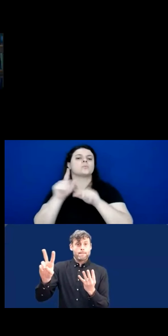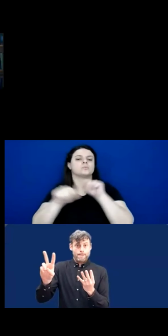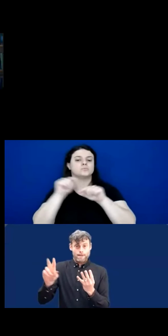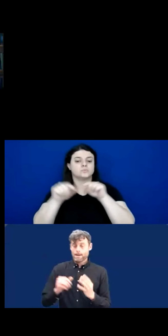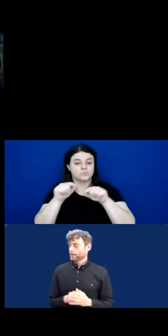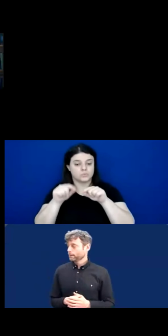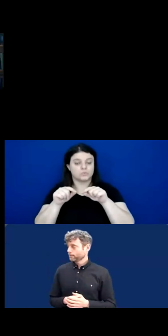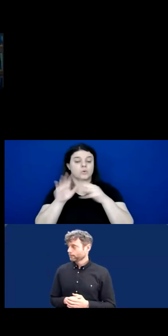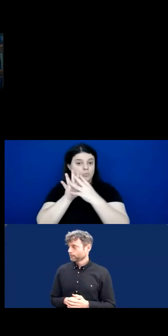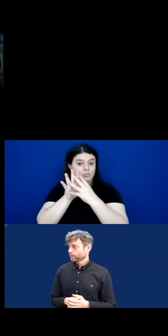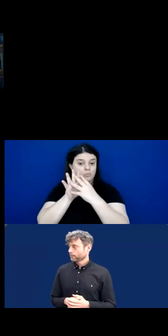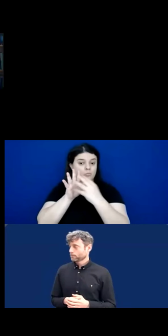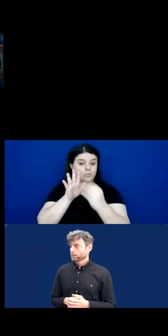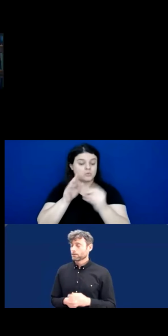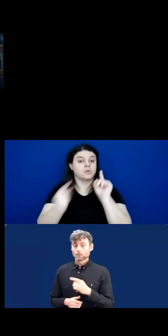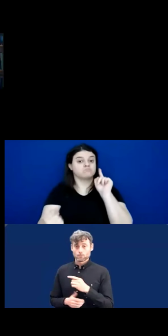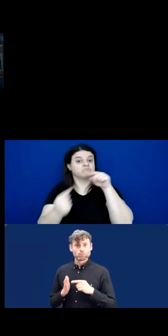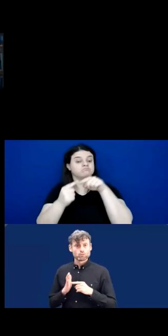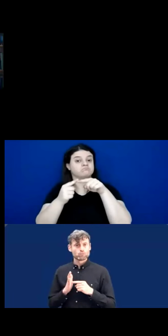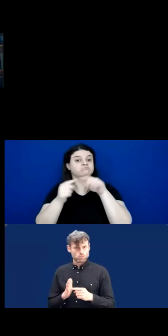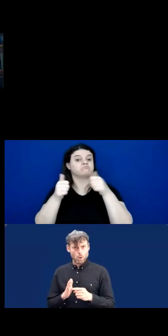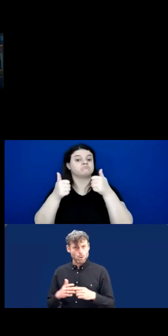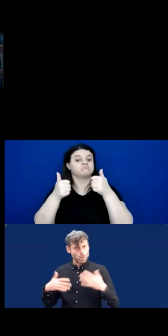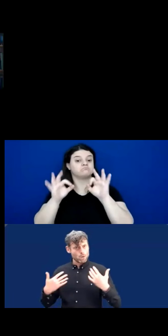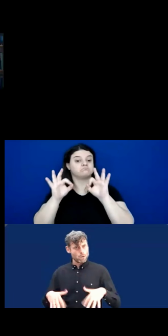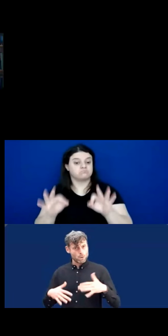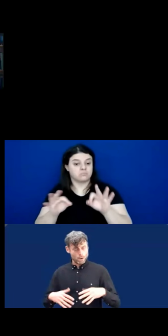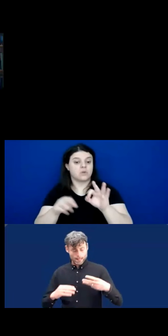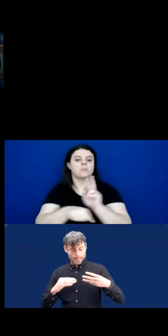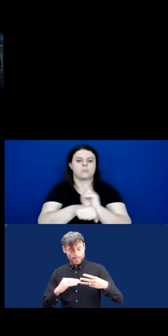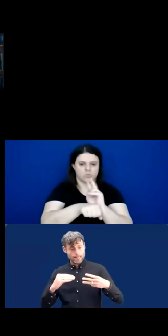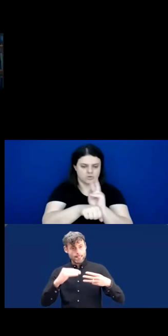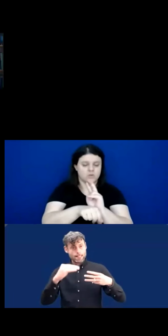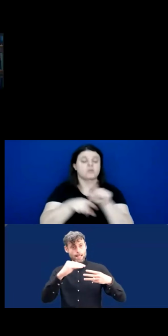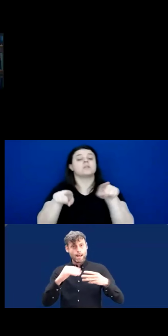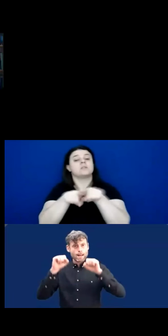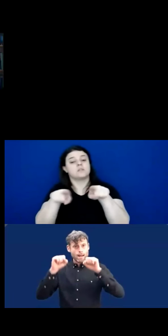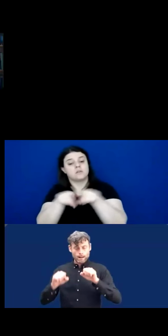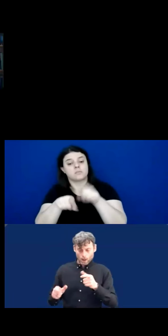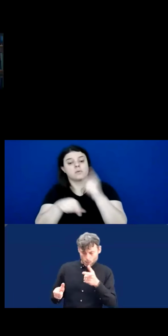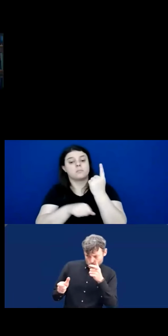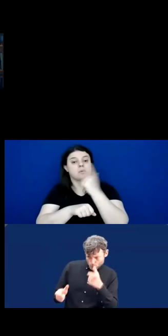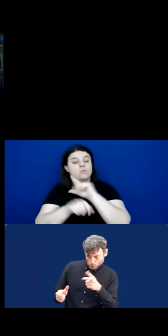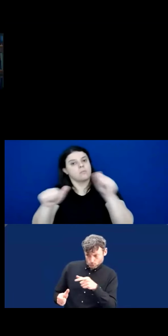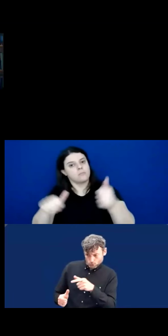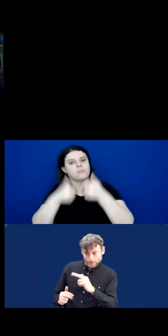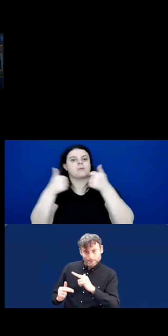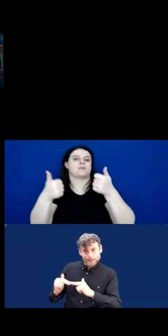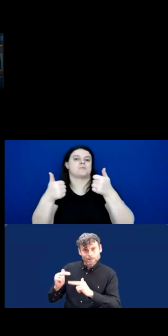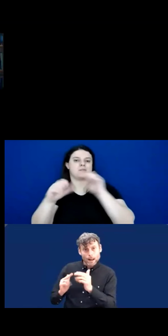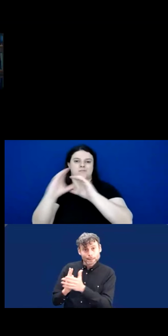was effective not only to monitor, but also to improve